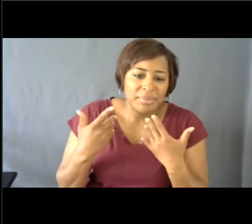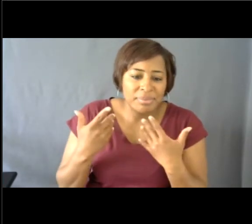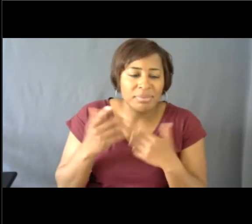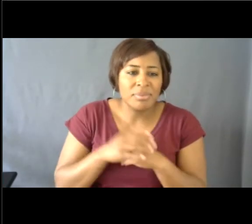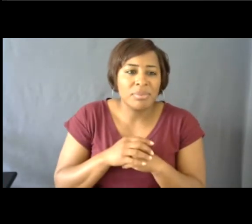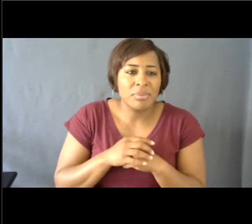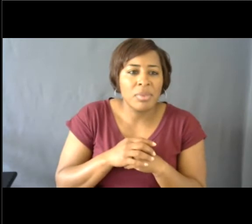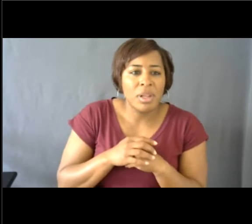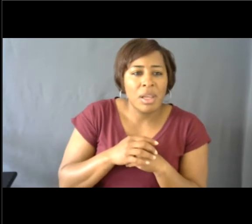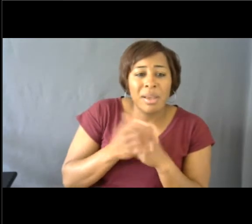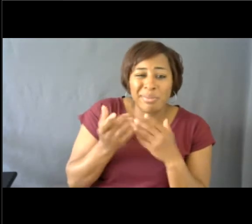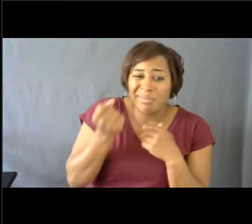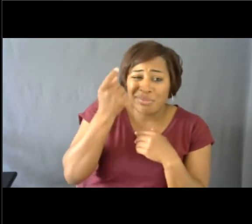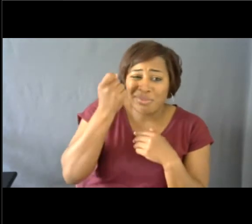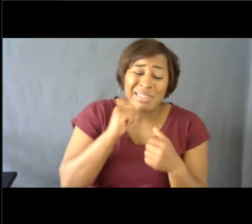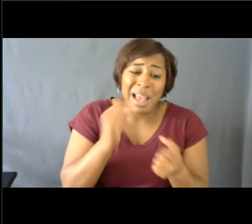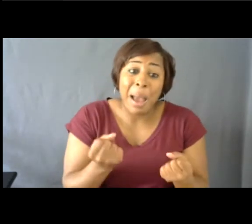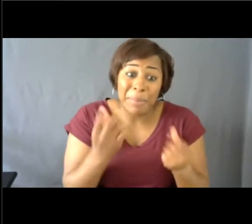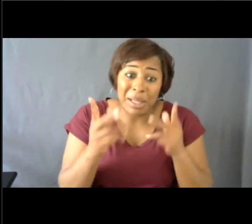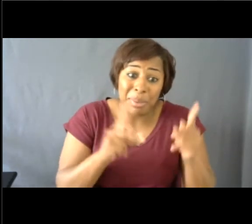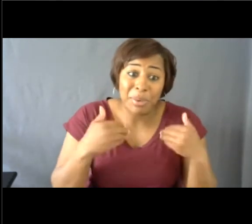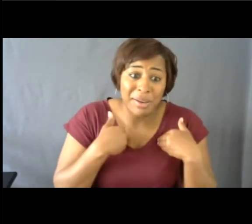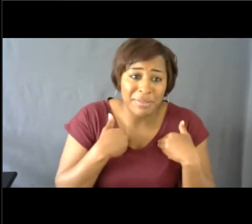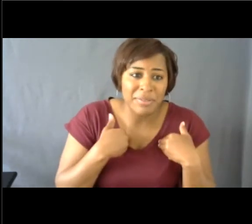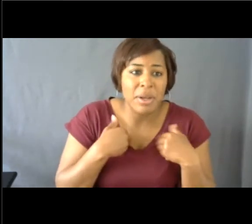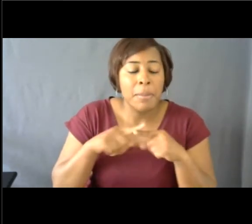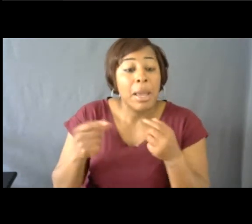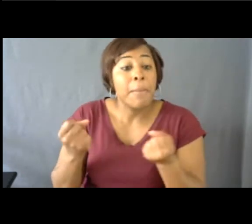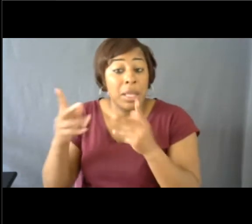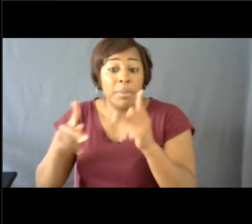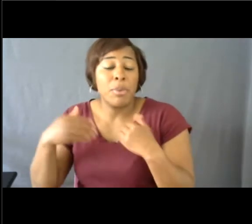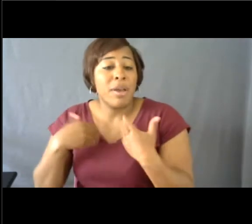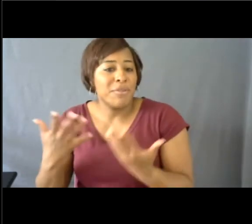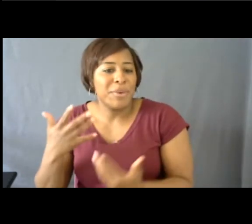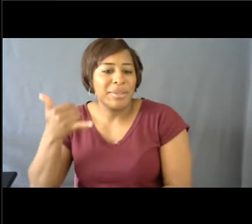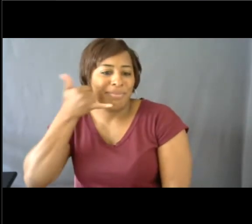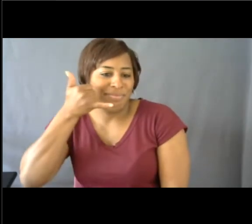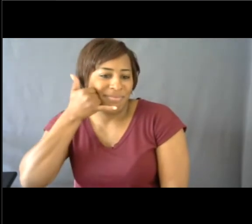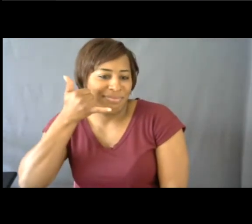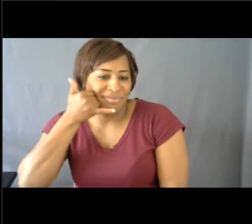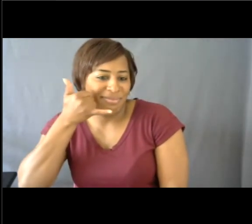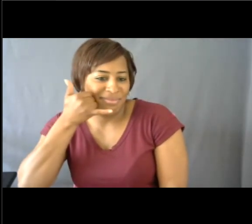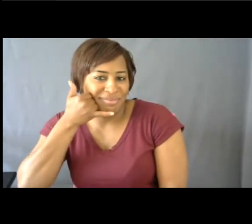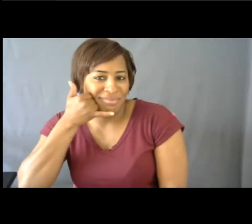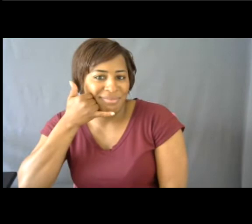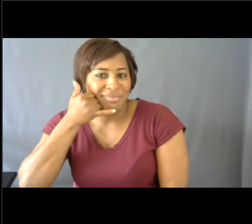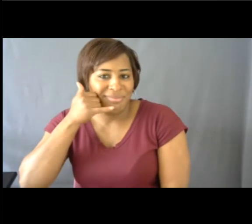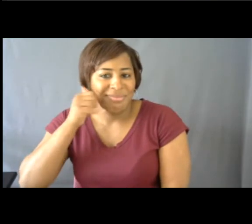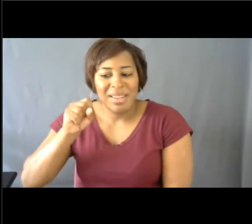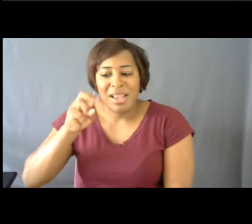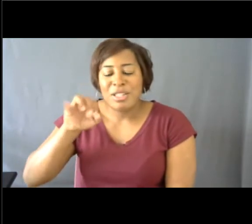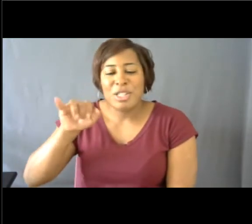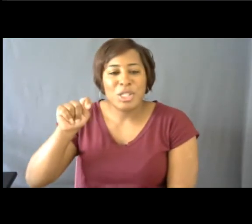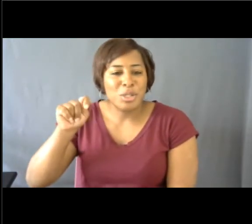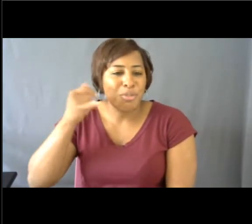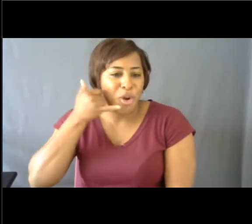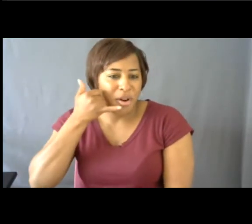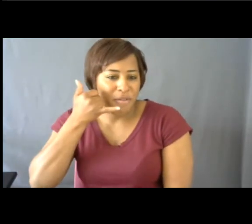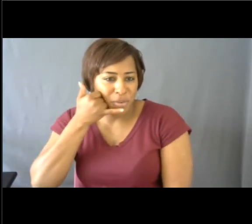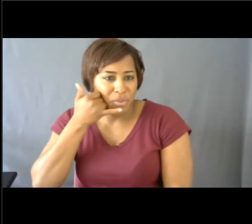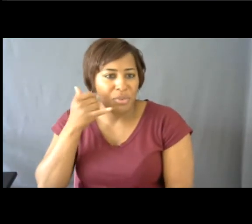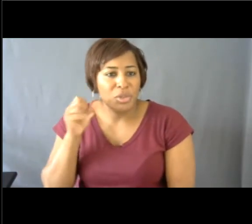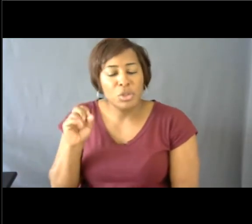population does actually have one though, but a lot of people have smartphones. And so I just wanted to mention about meeting people where they